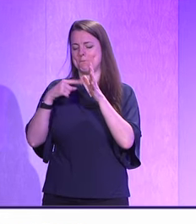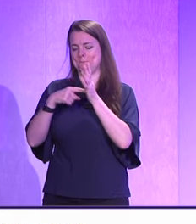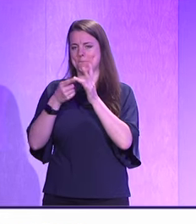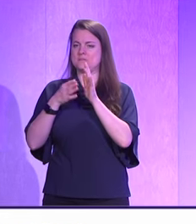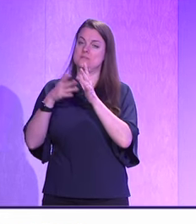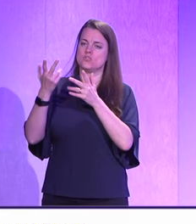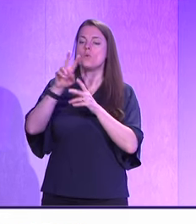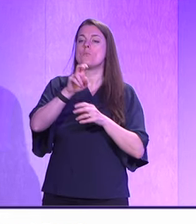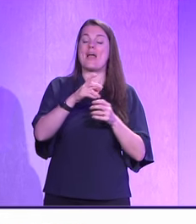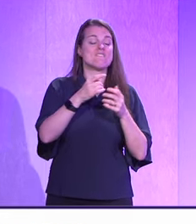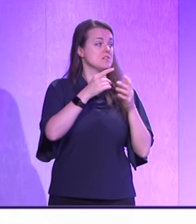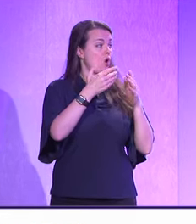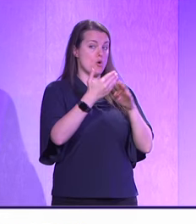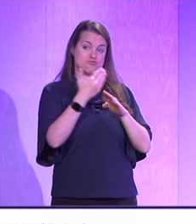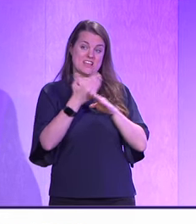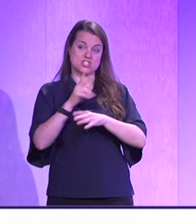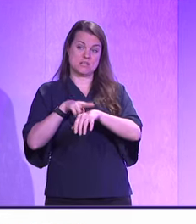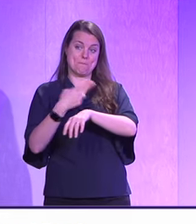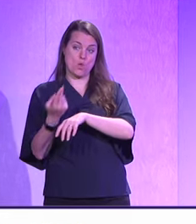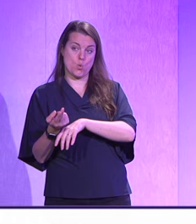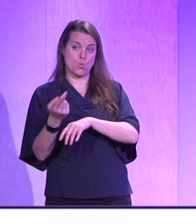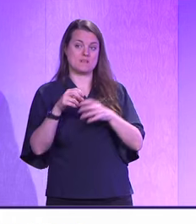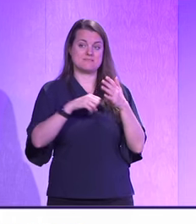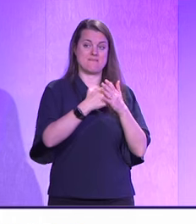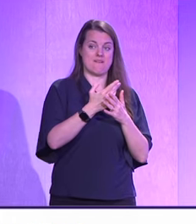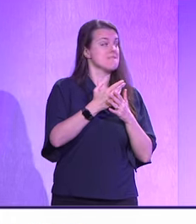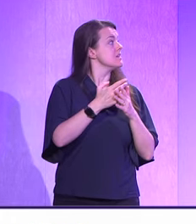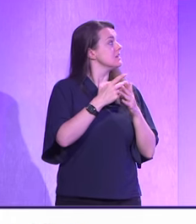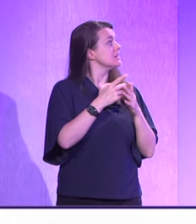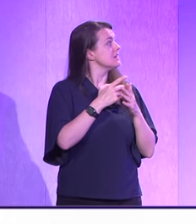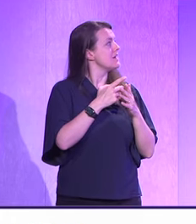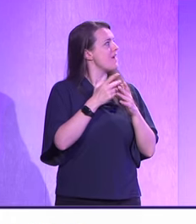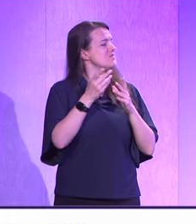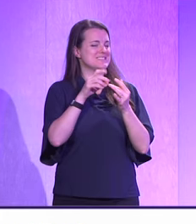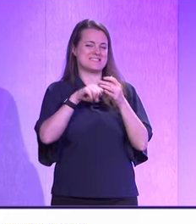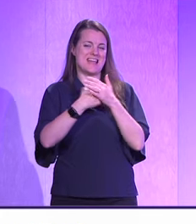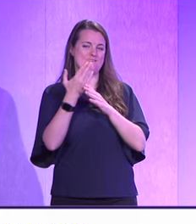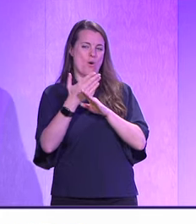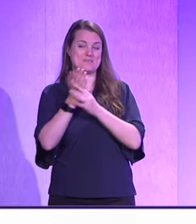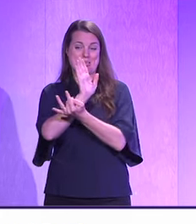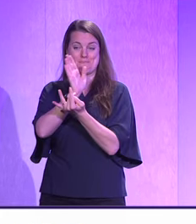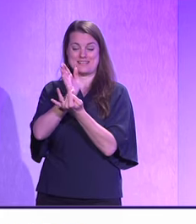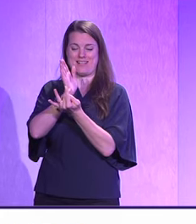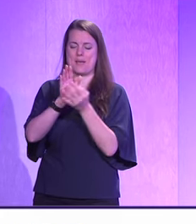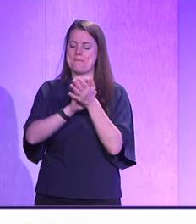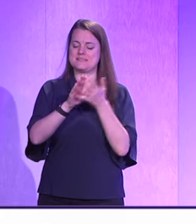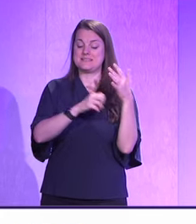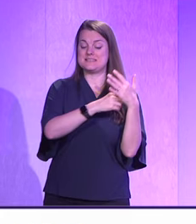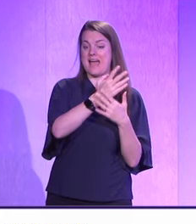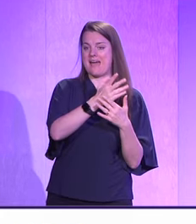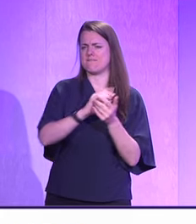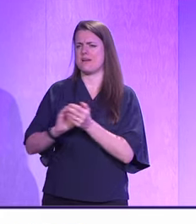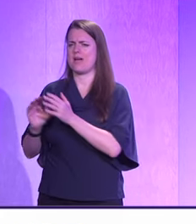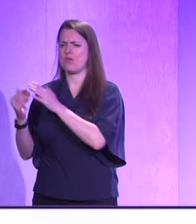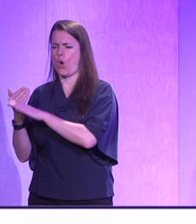yellow and an operations team in blue, but then if you put a DevOps team in between, then the dev team and the ops team can't really